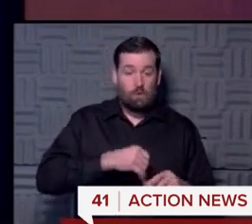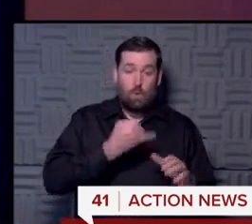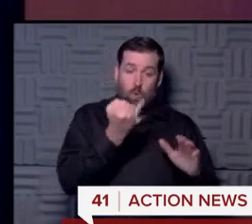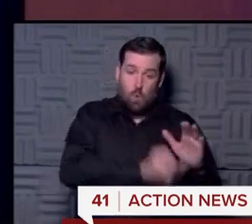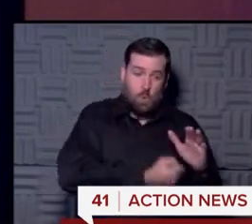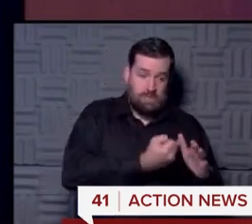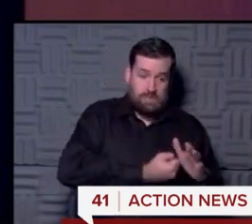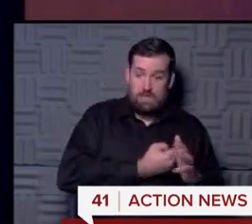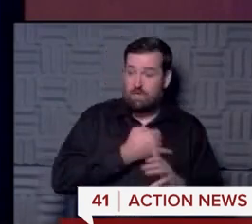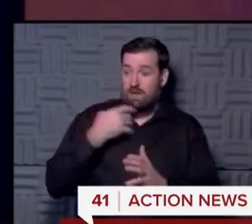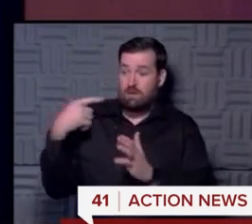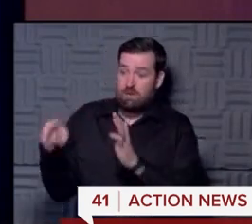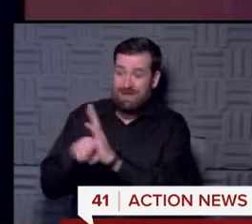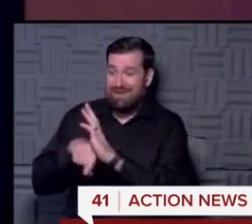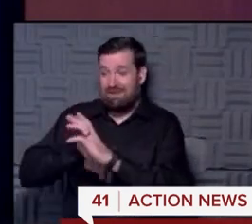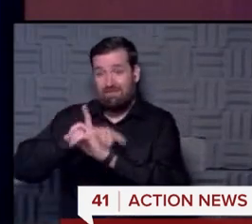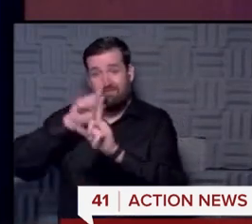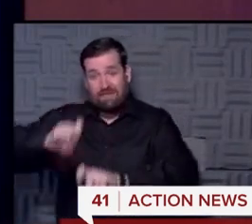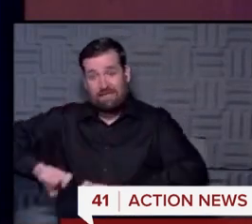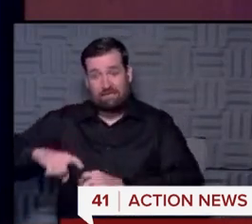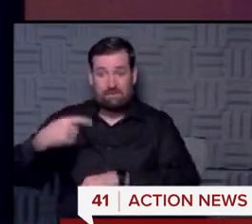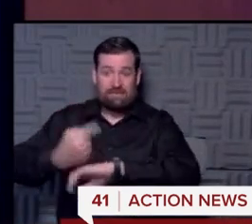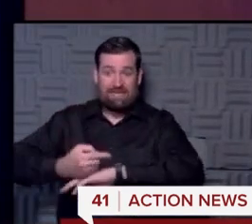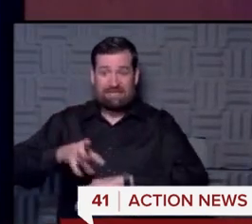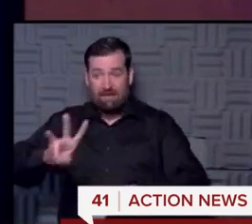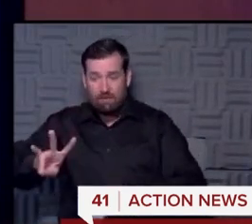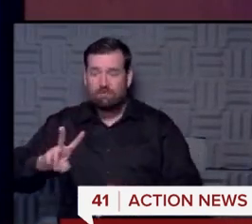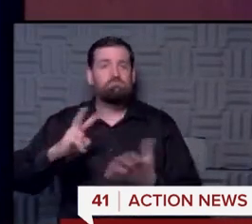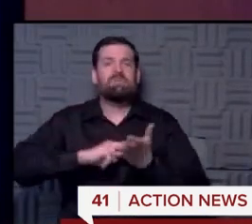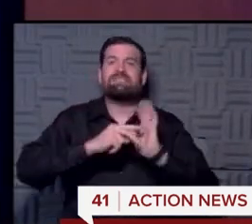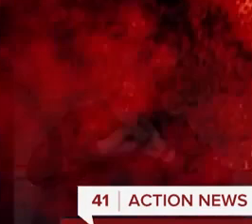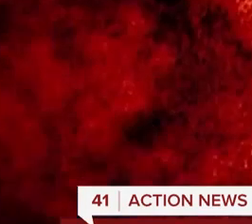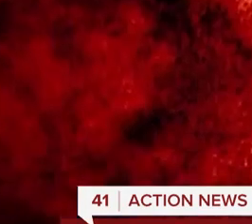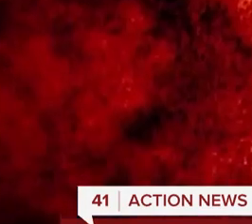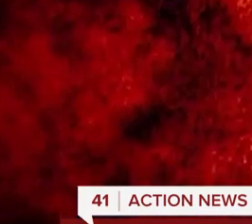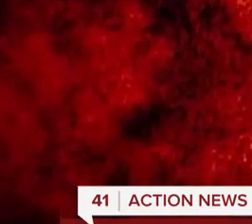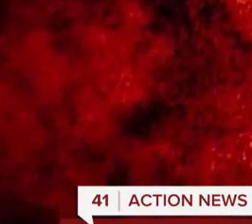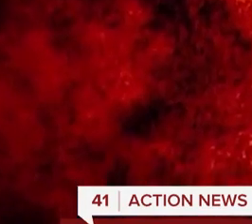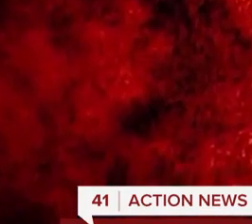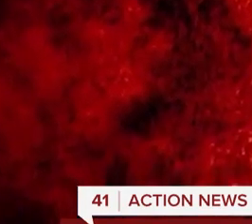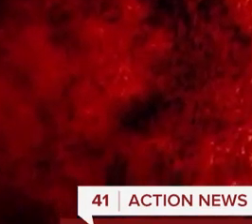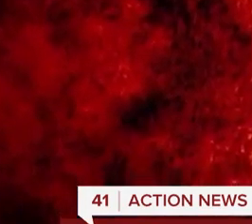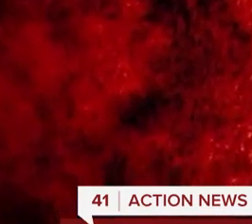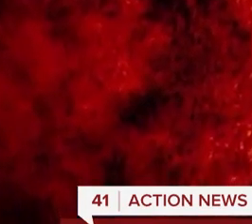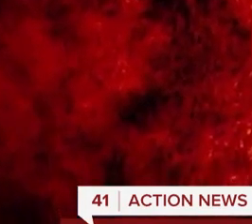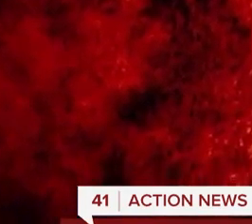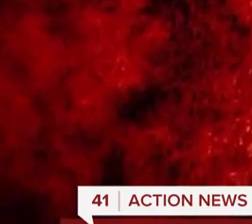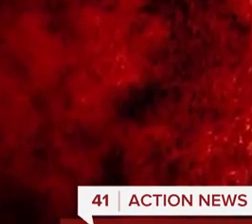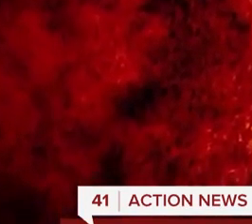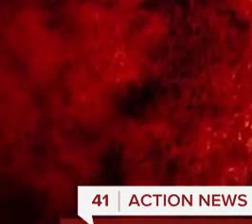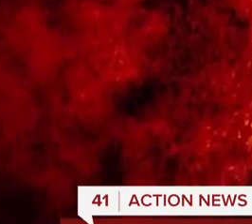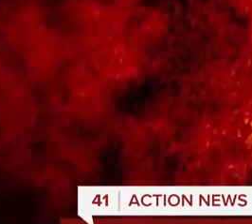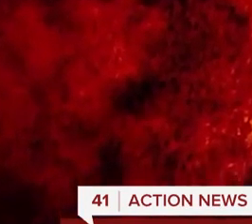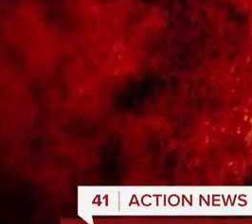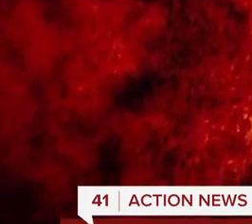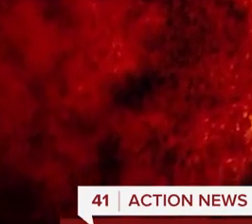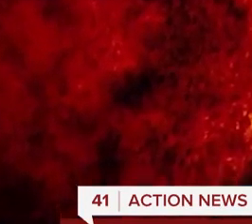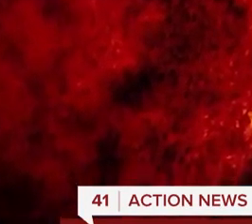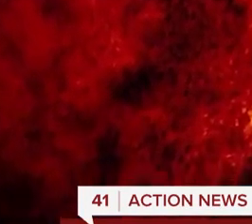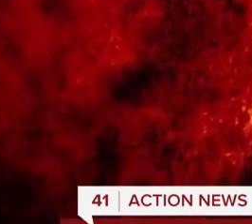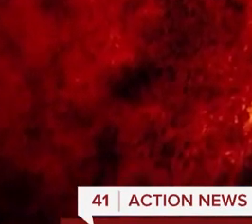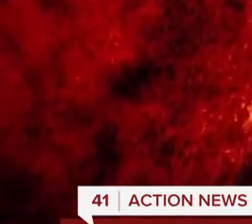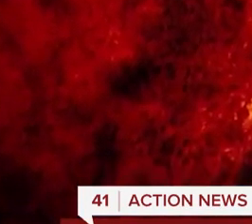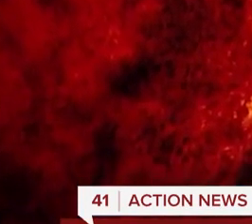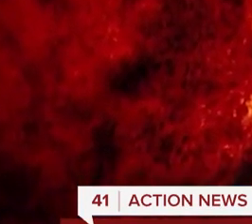quarantine, that a negative test on day seven means nothing on day eight if you start having symptoms. On average, people develop symptoms about